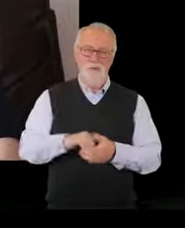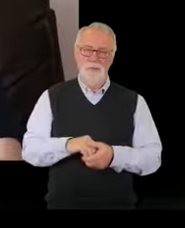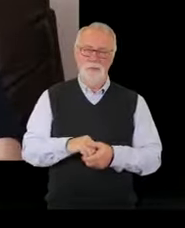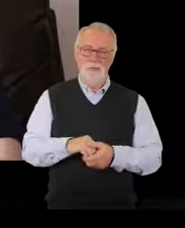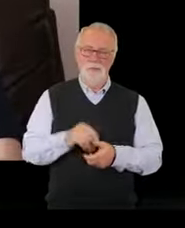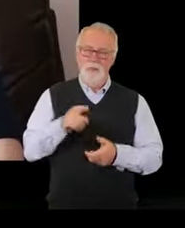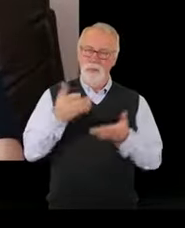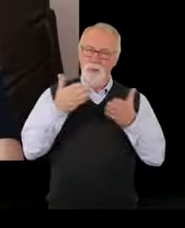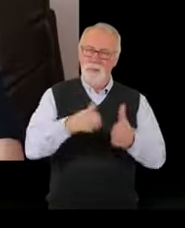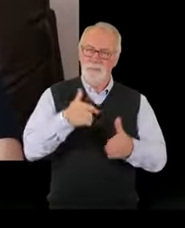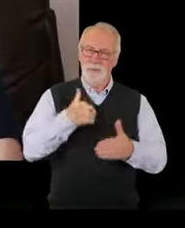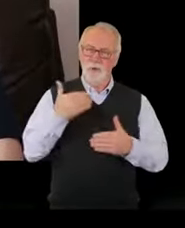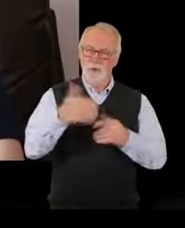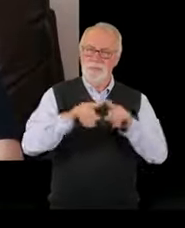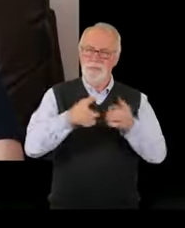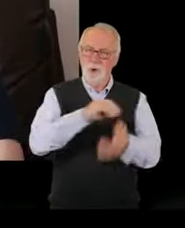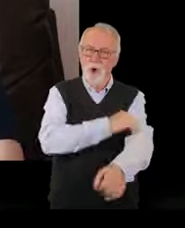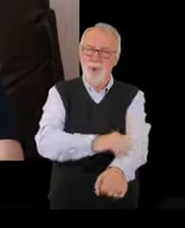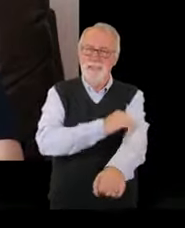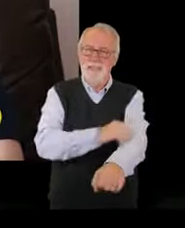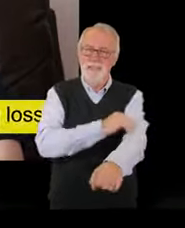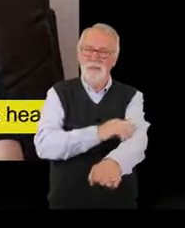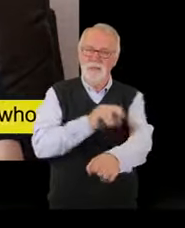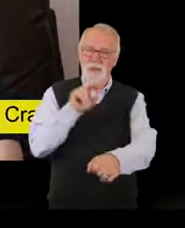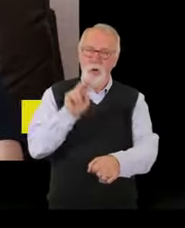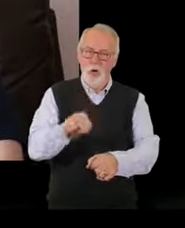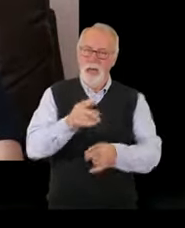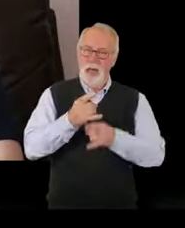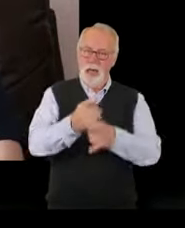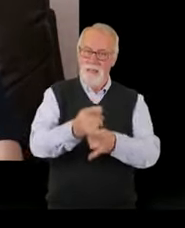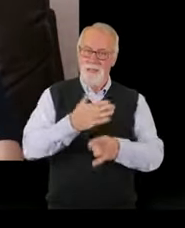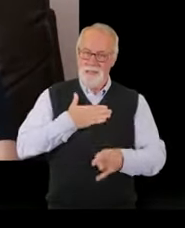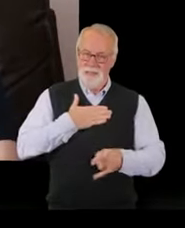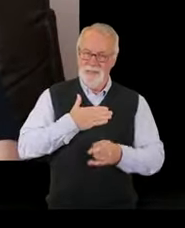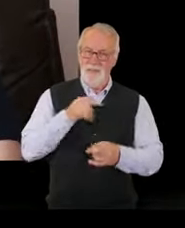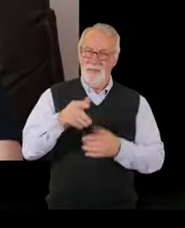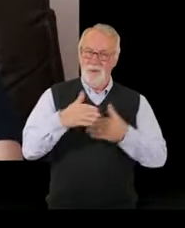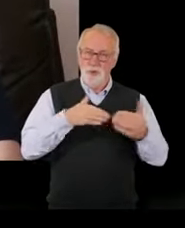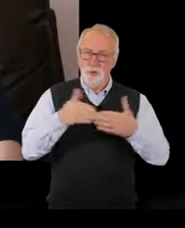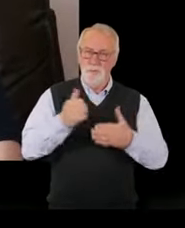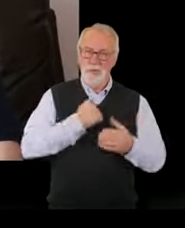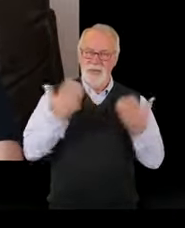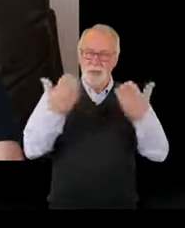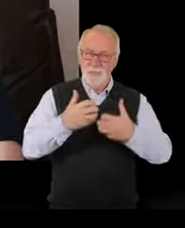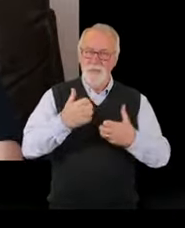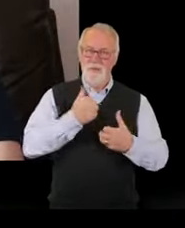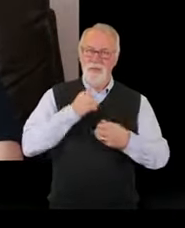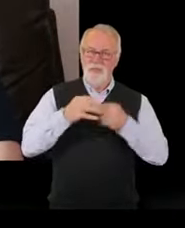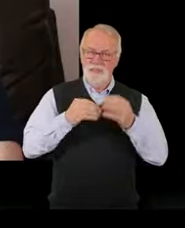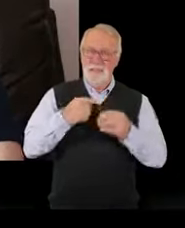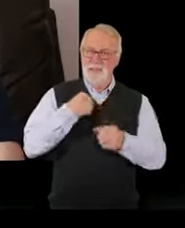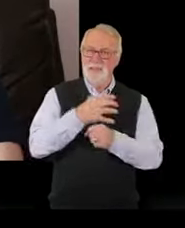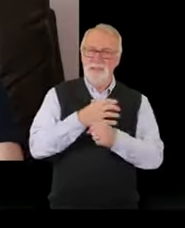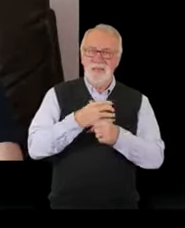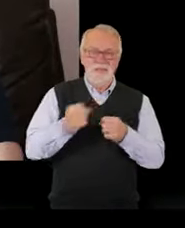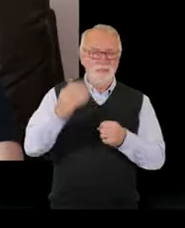They pointed me towards different organisations that could potentially help me. They stored a lot of equipment for me, things that I would never